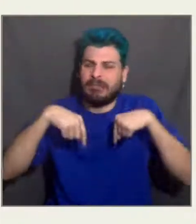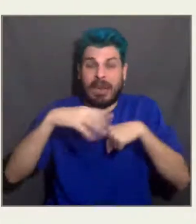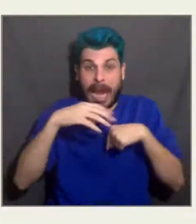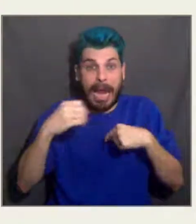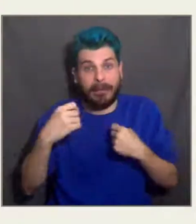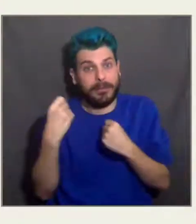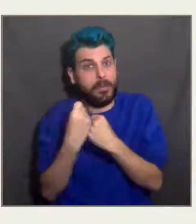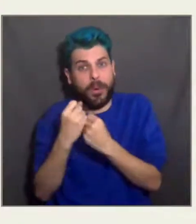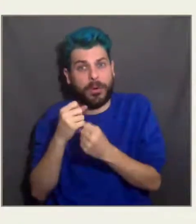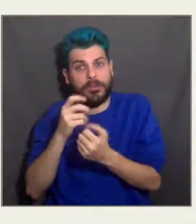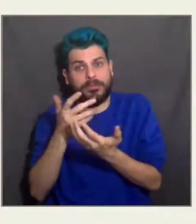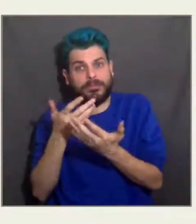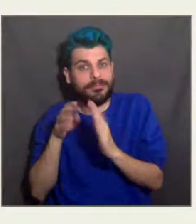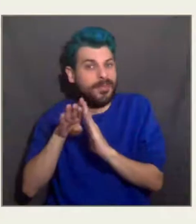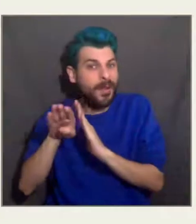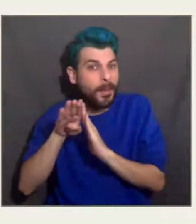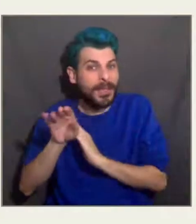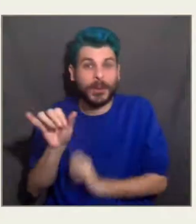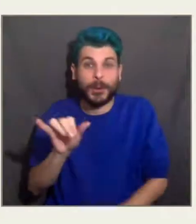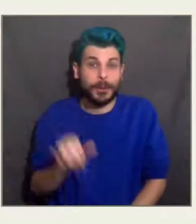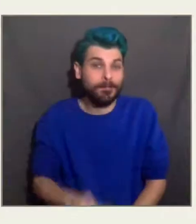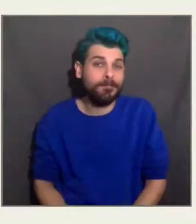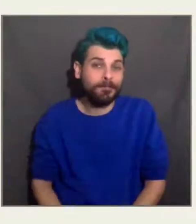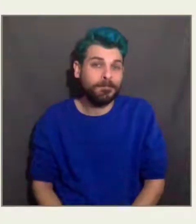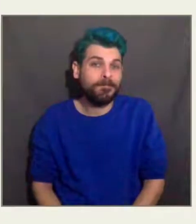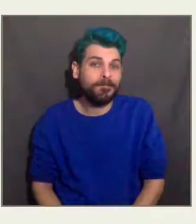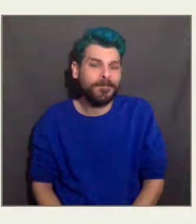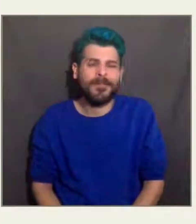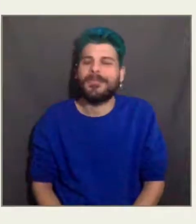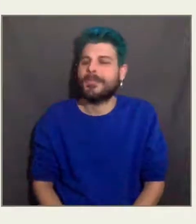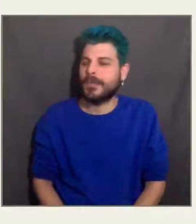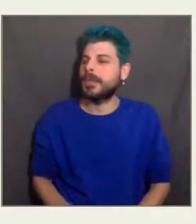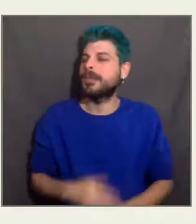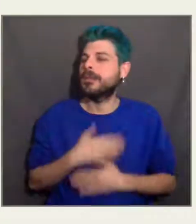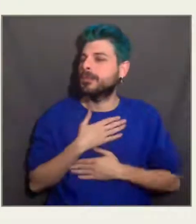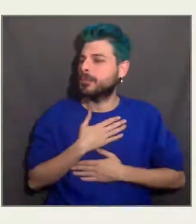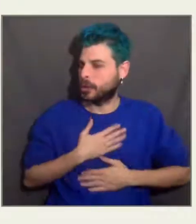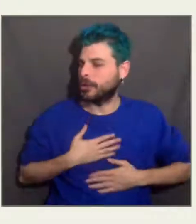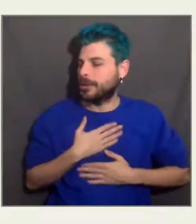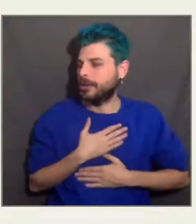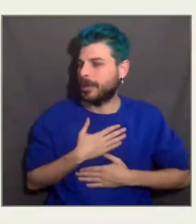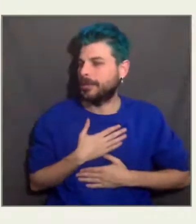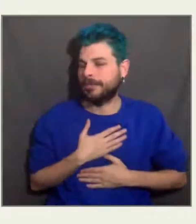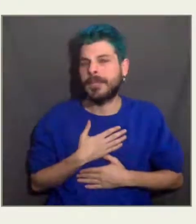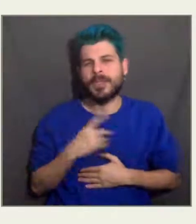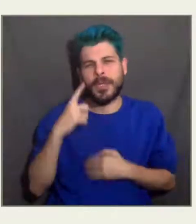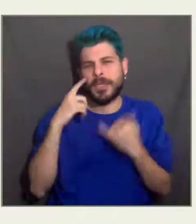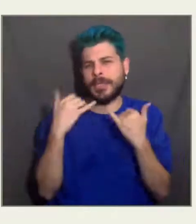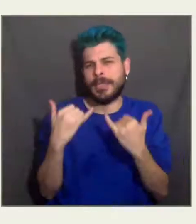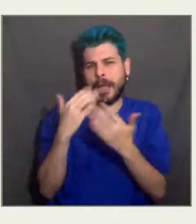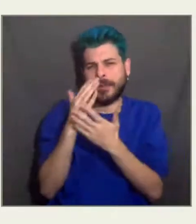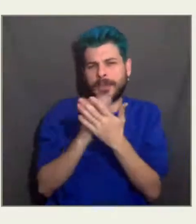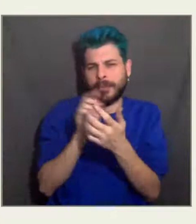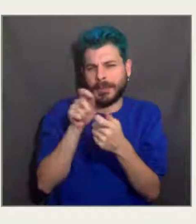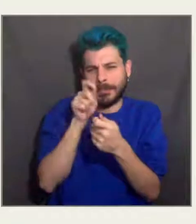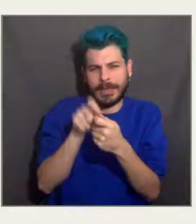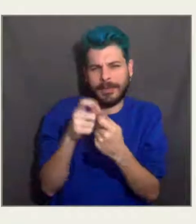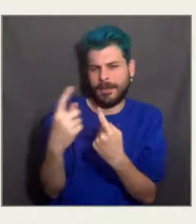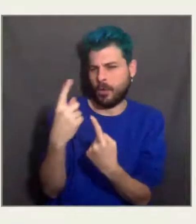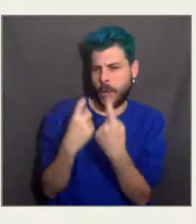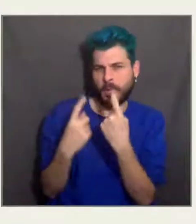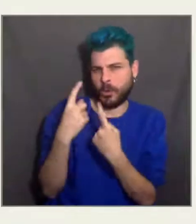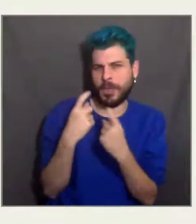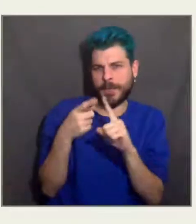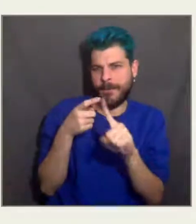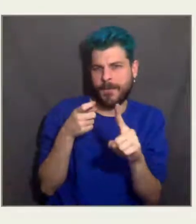side. Appreciate that. Now, I think there's some specific audience questions that are coming in now, so I'm going to